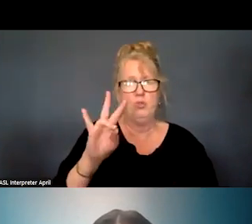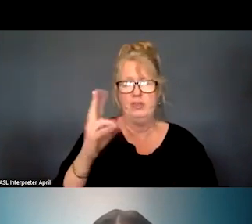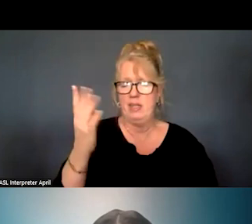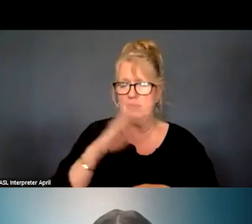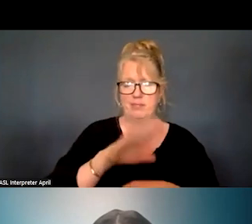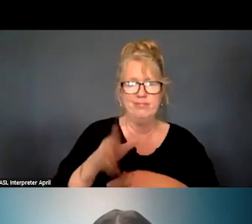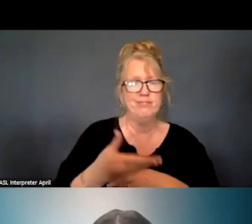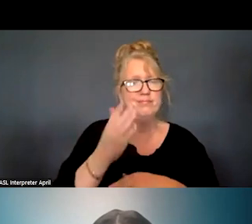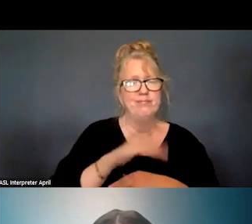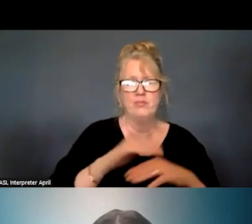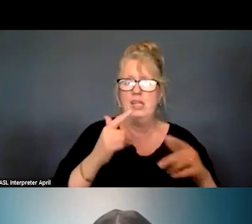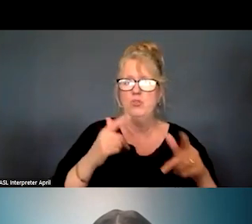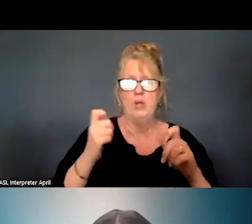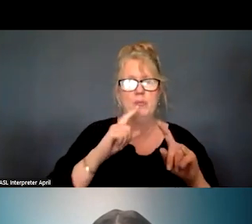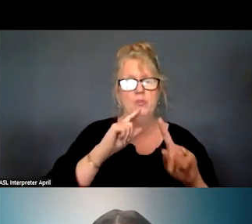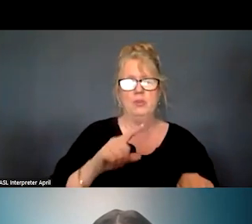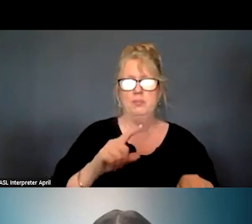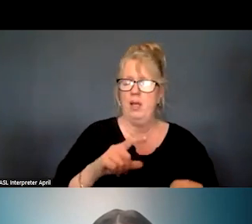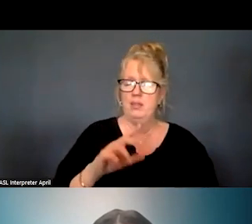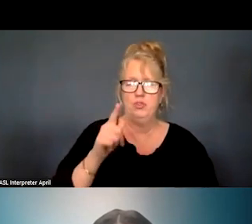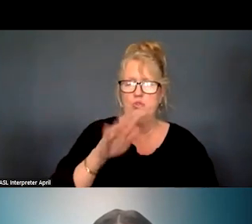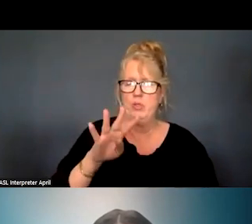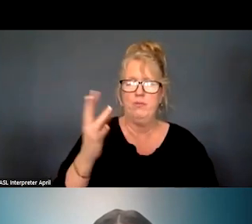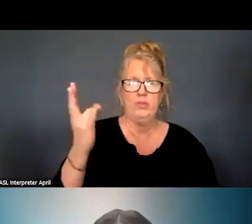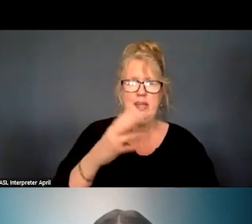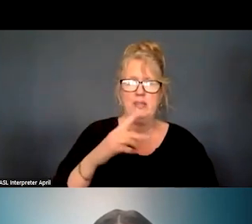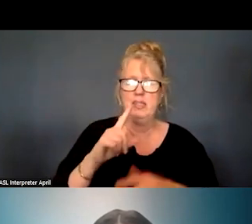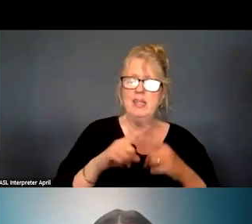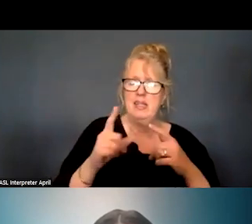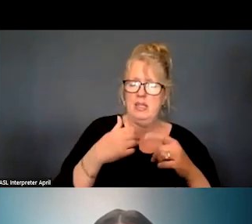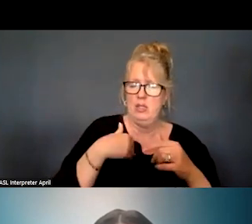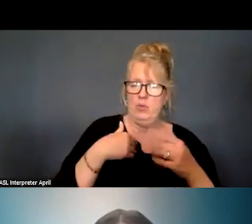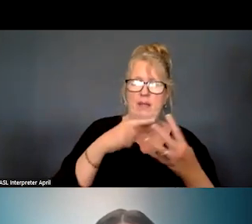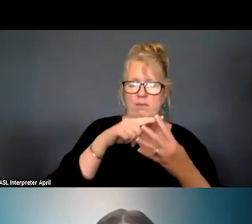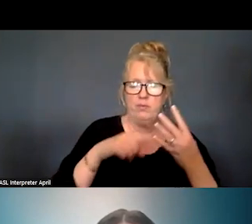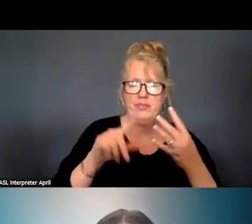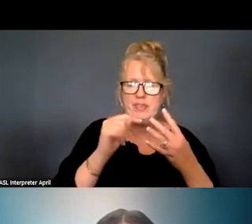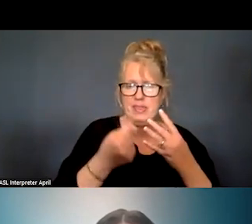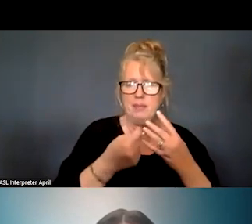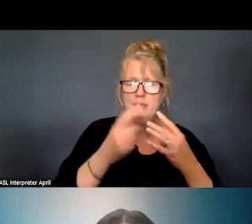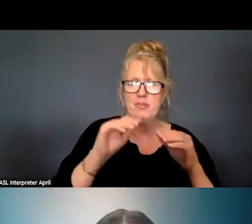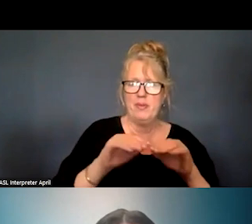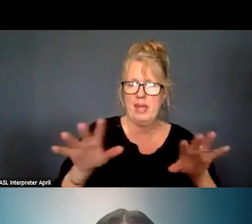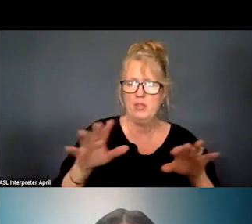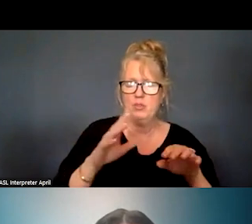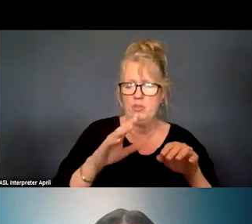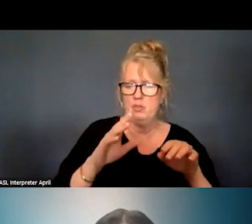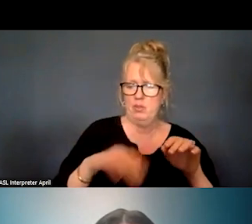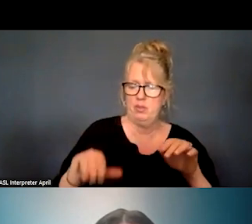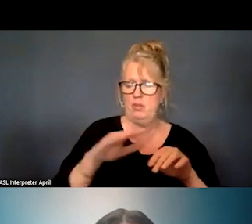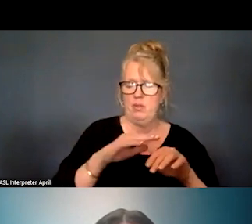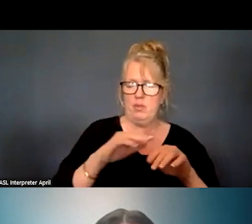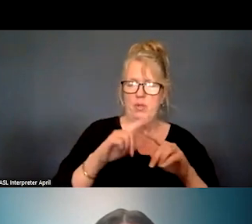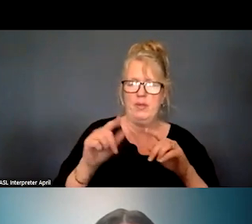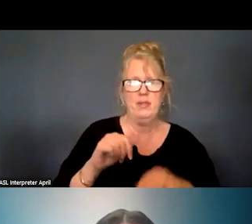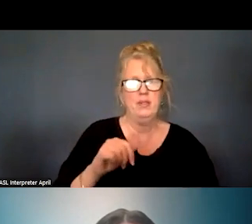And rapid response is available 24/7 as well, and they have about 40 teams spread out throughout the 24/7